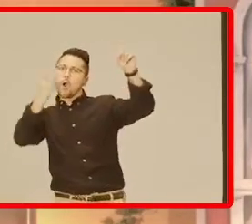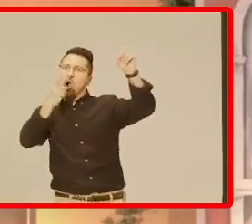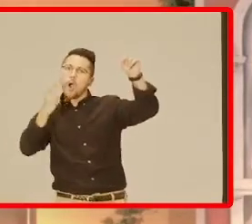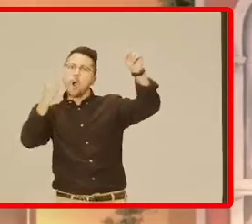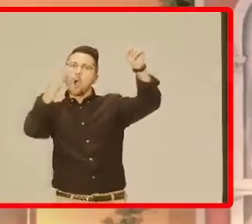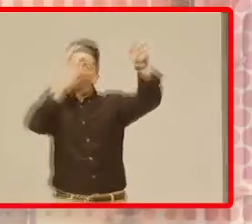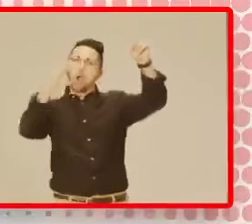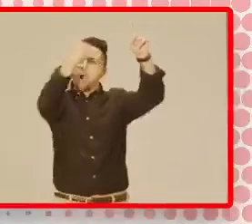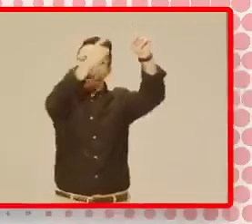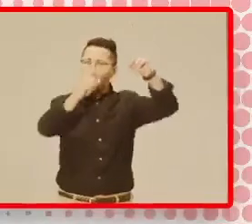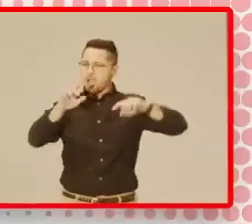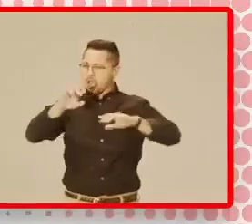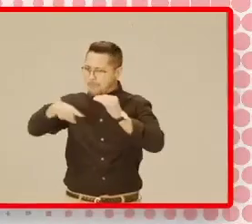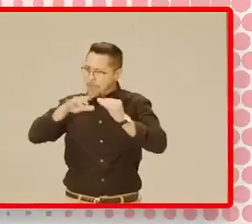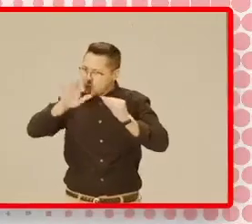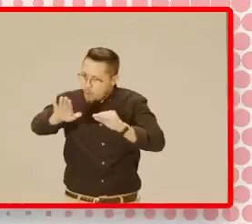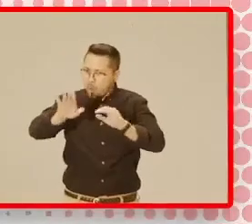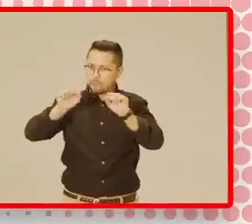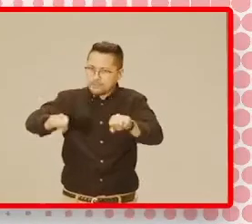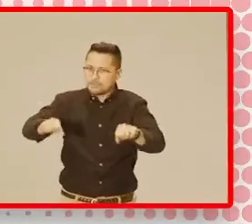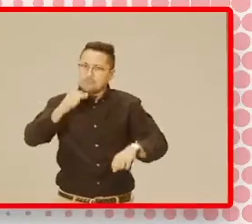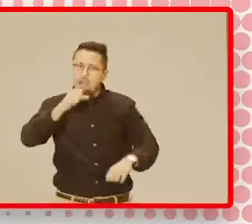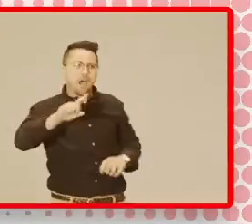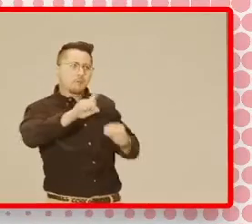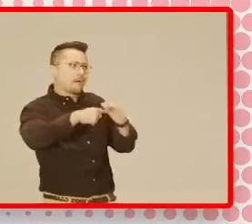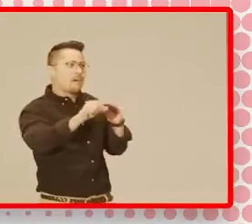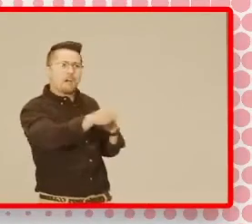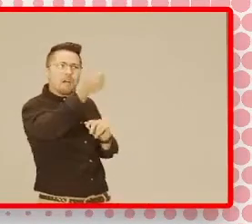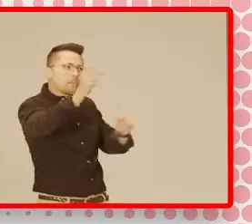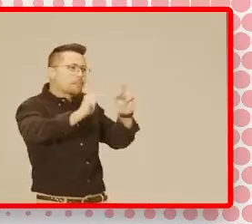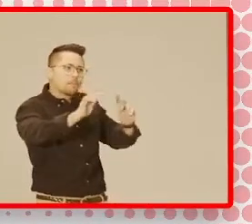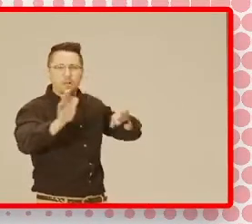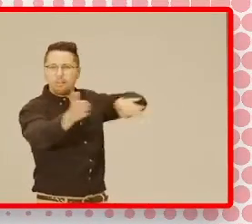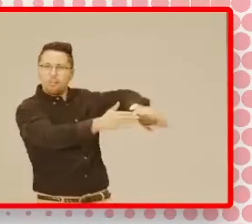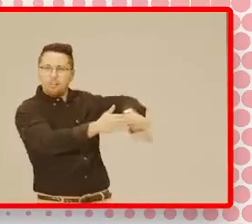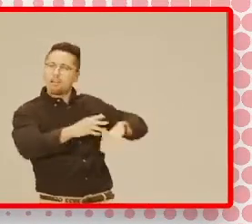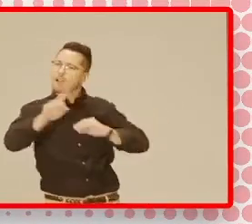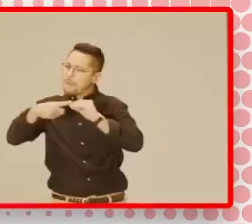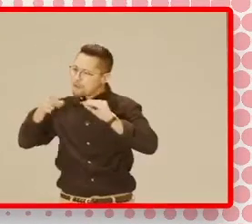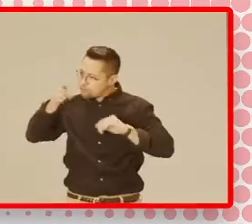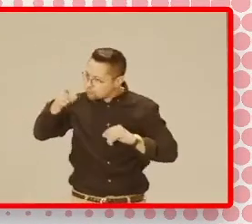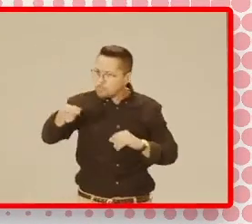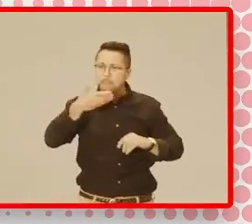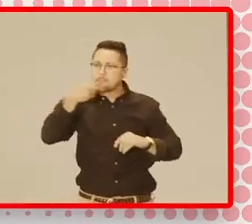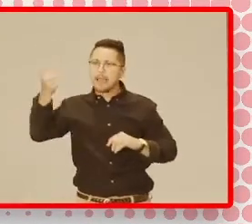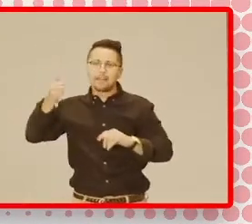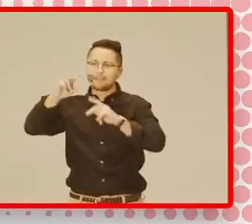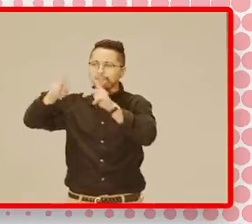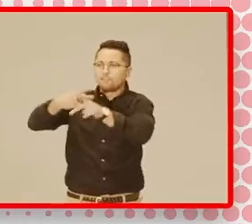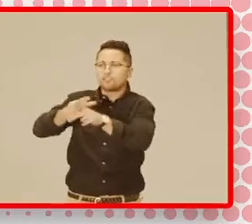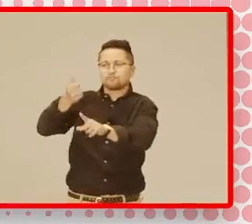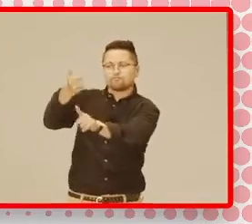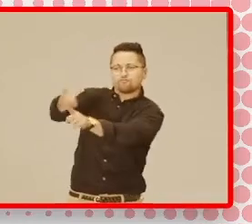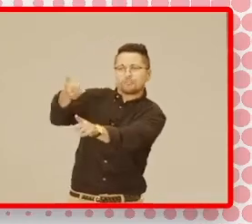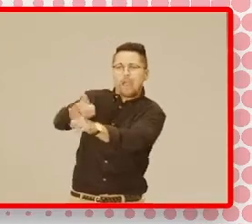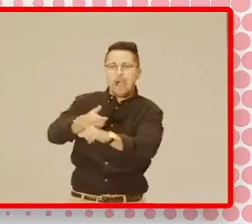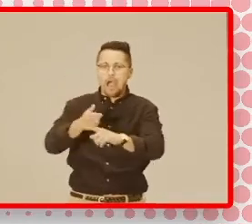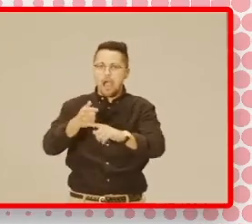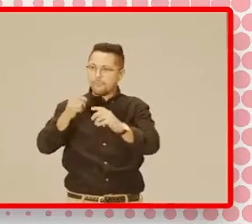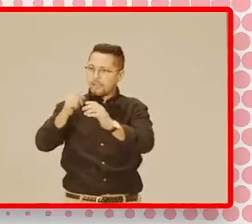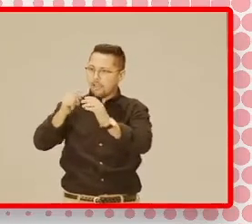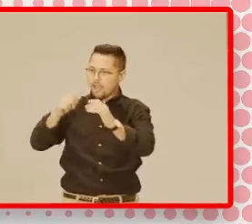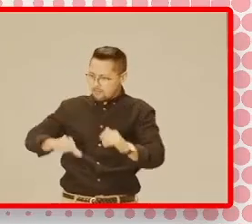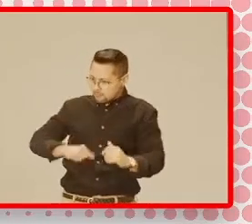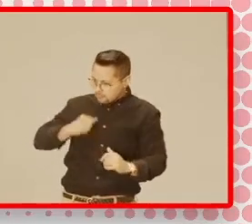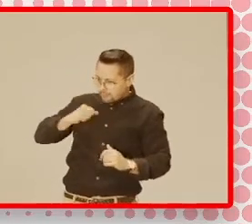about anybody else. It is about you and about you being the best version of yourself and celebrating that and being okay with